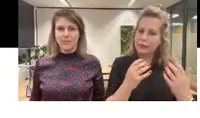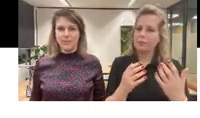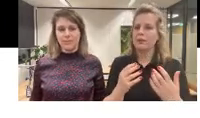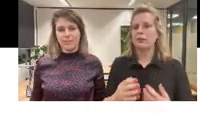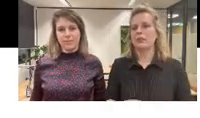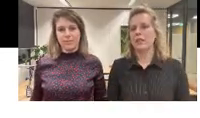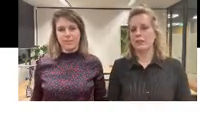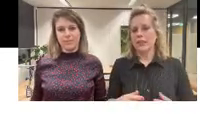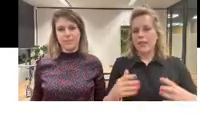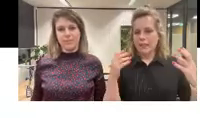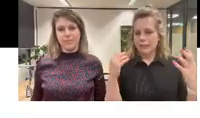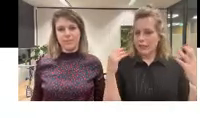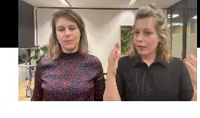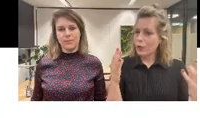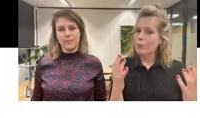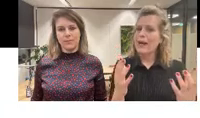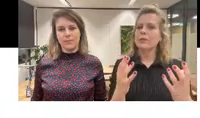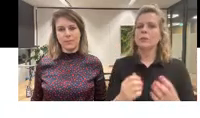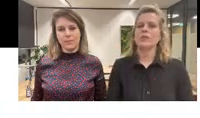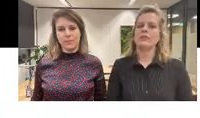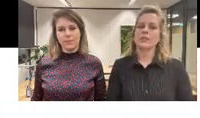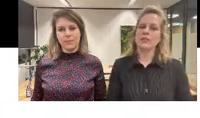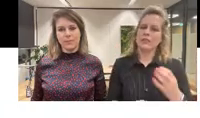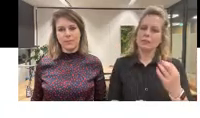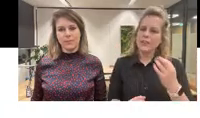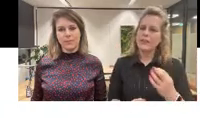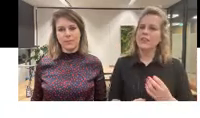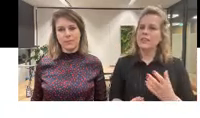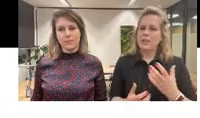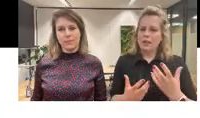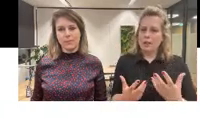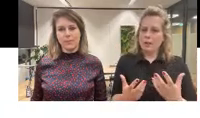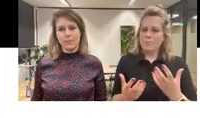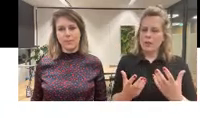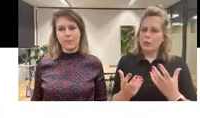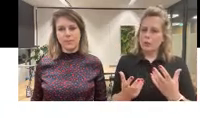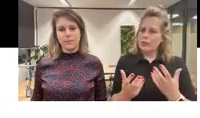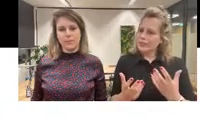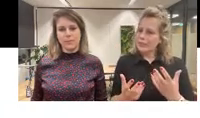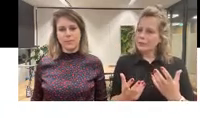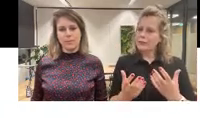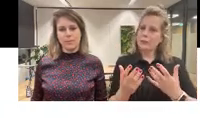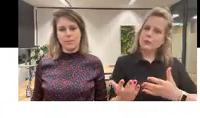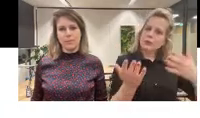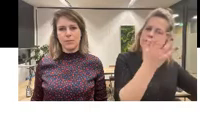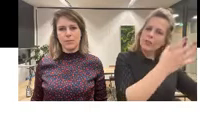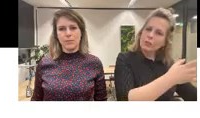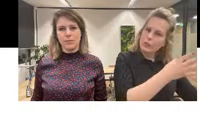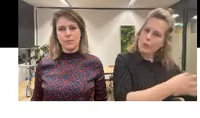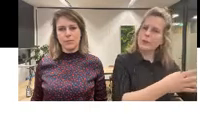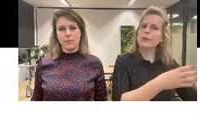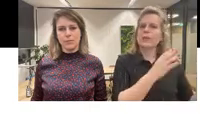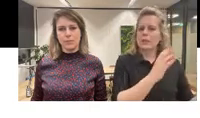this developmental stage, is combined with is very contradictory to